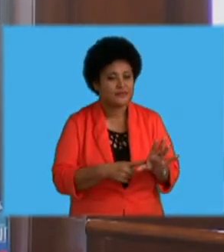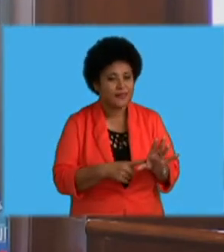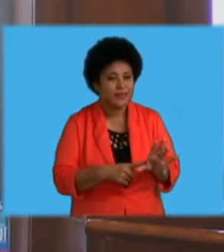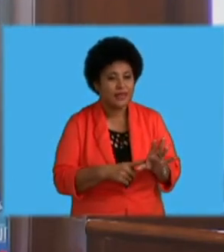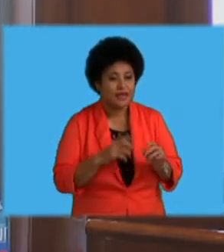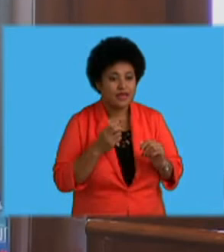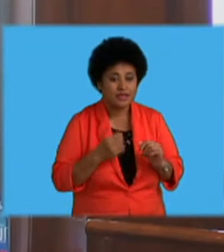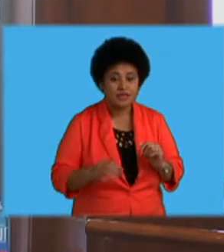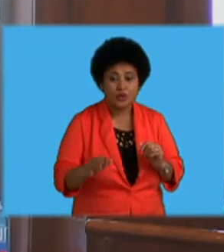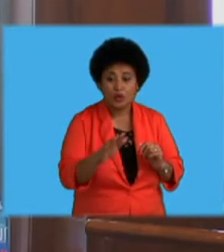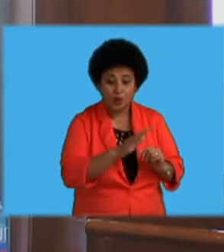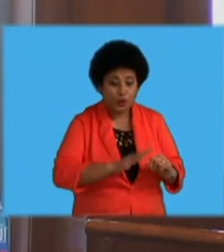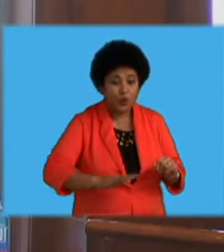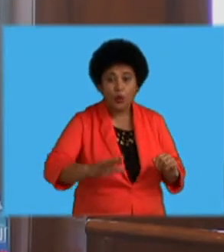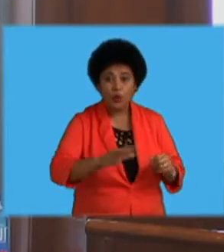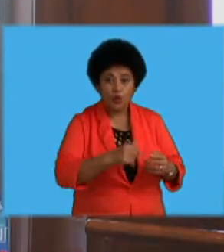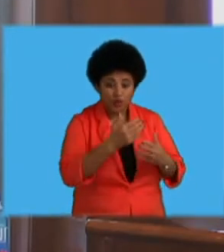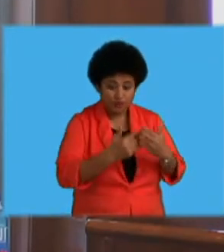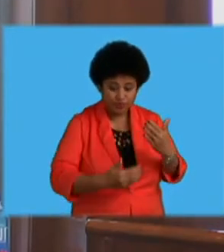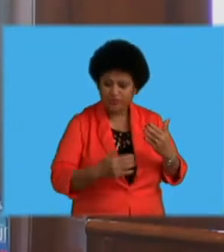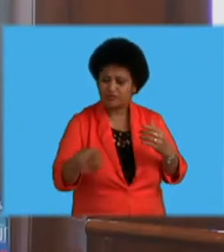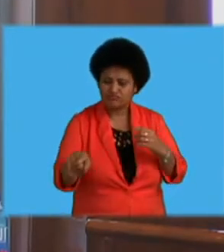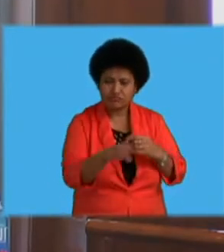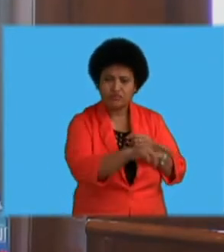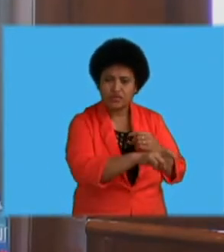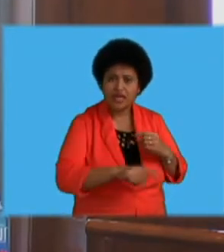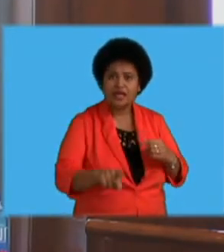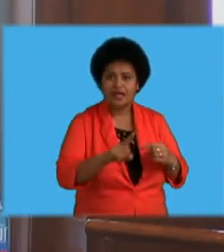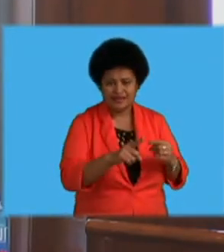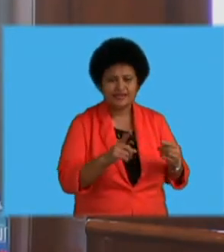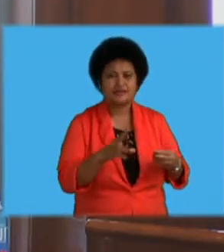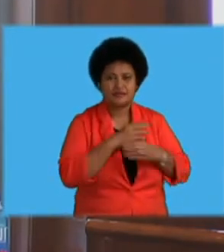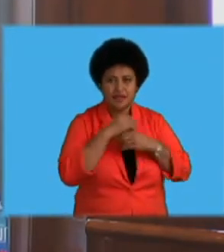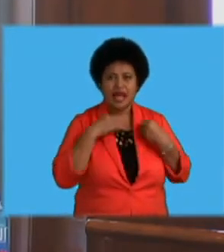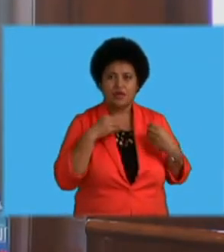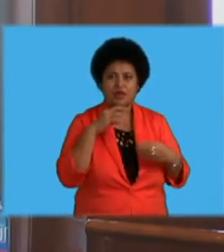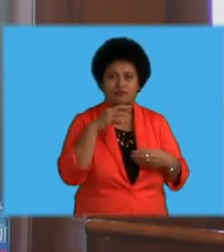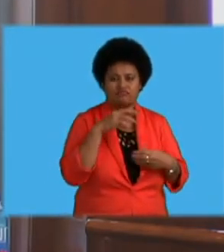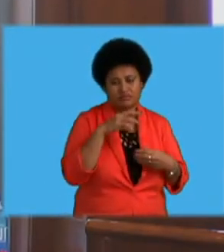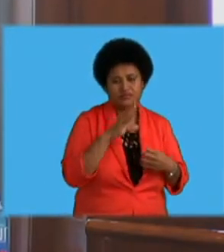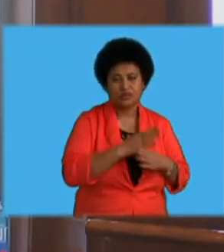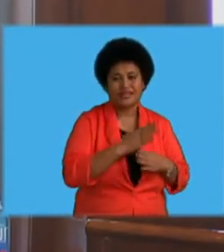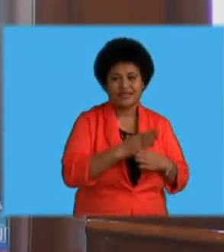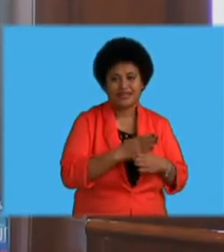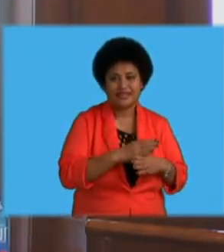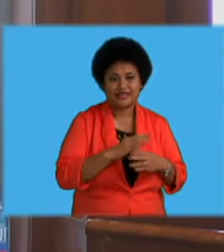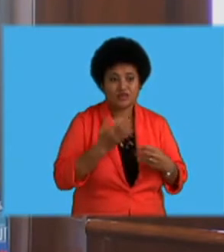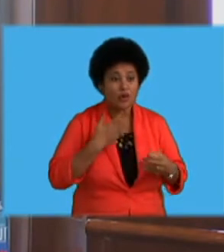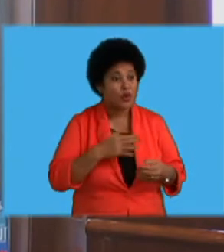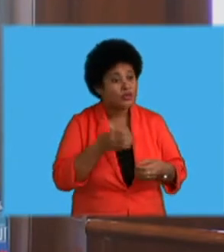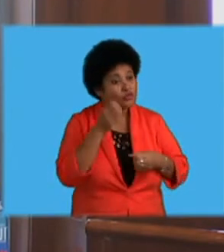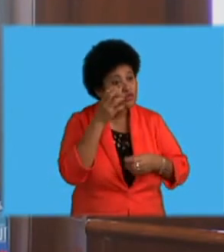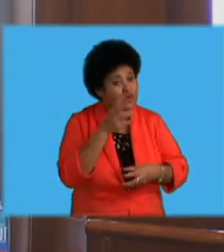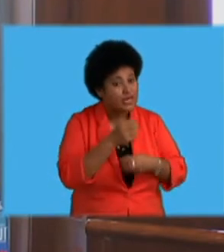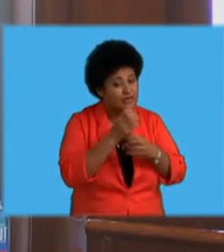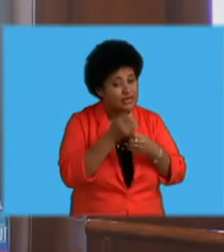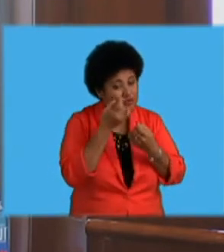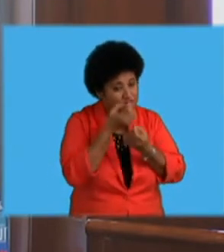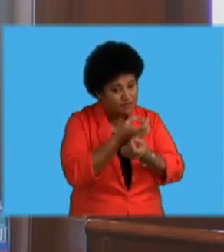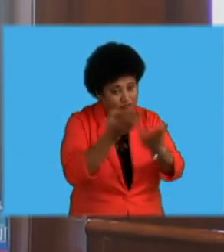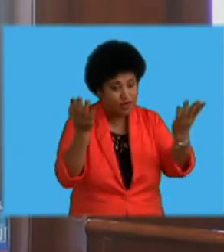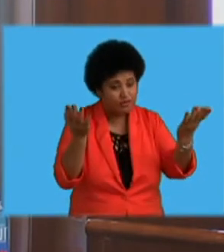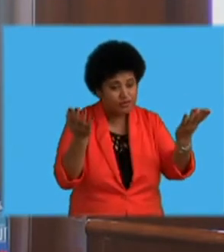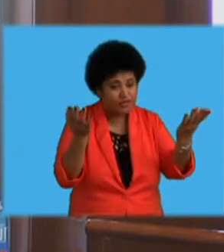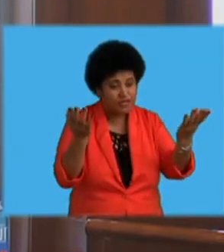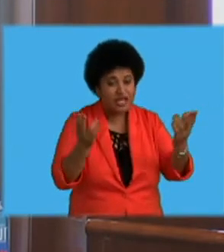All of the aforementioned is part and parcel of the work conducted by the Ministry of Lands, and I now wish to update this House on the progress of